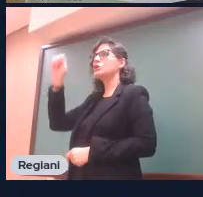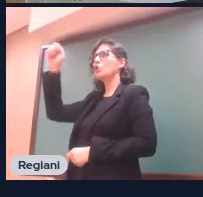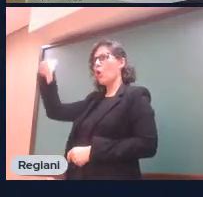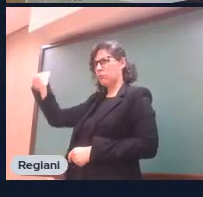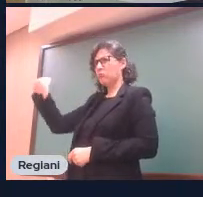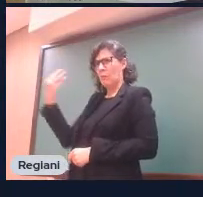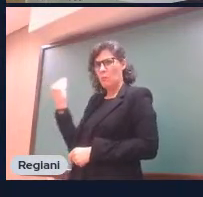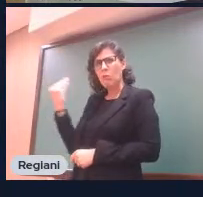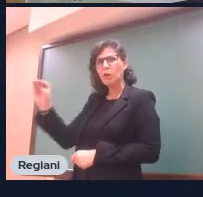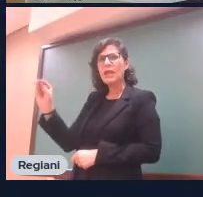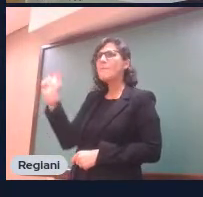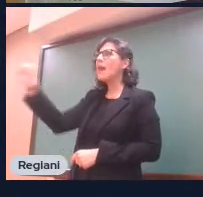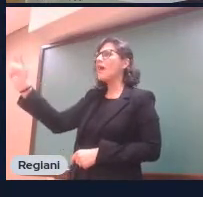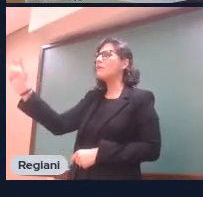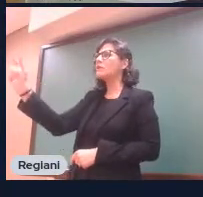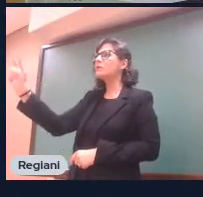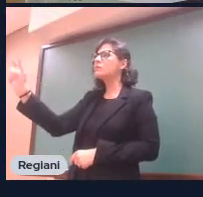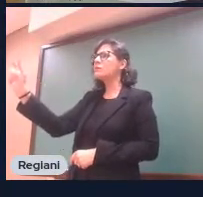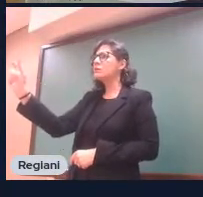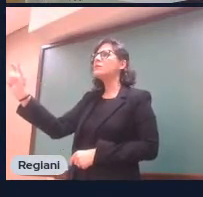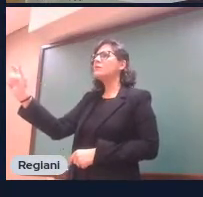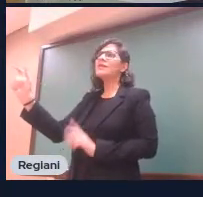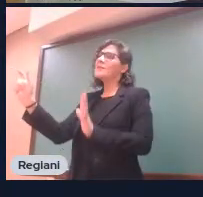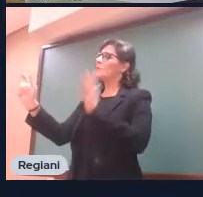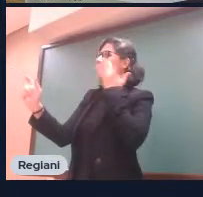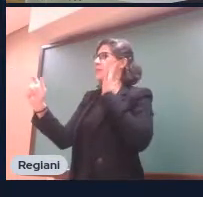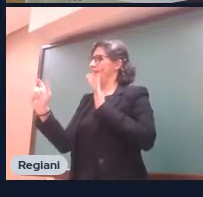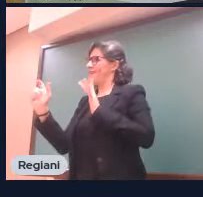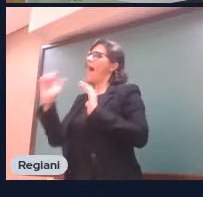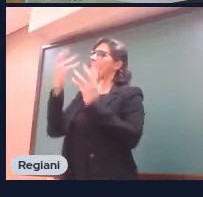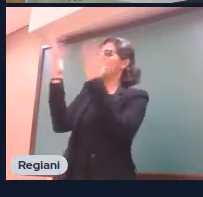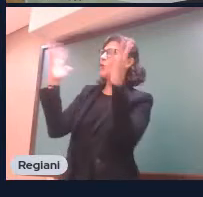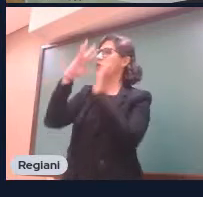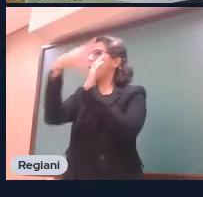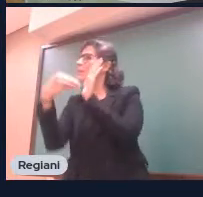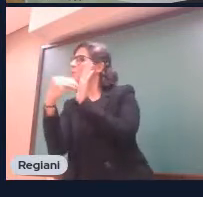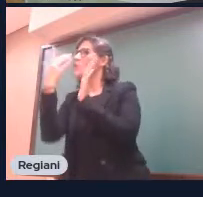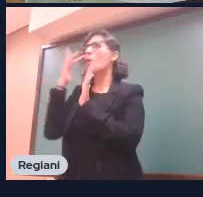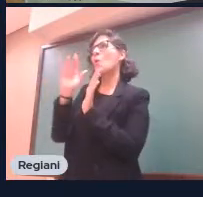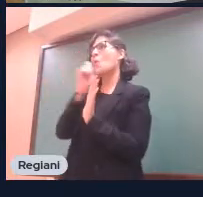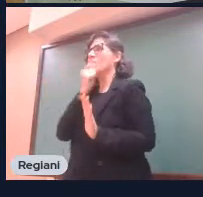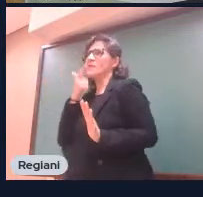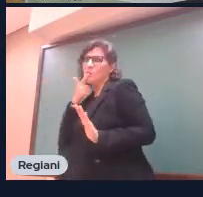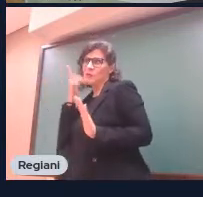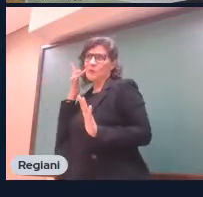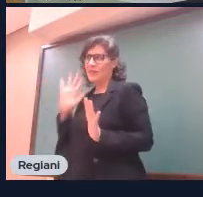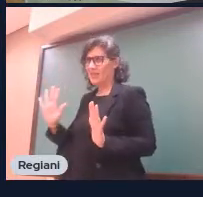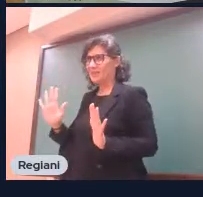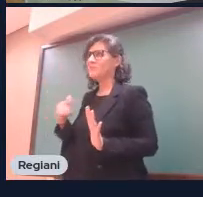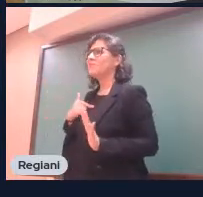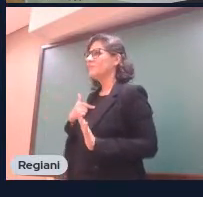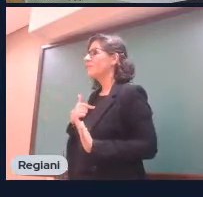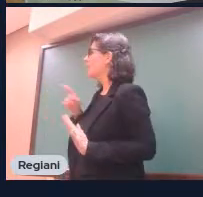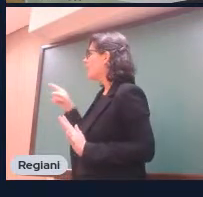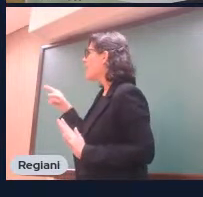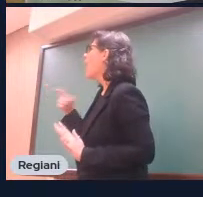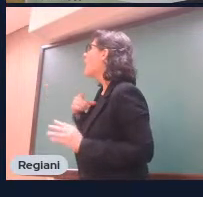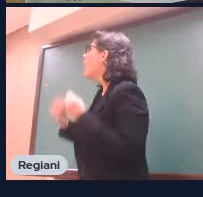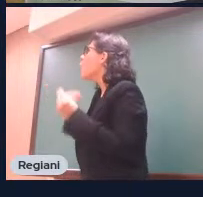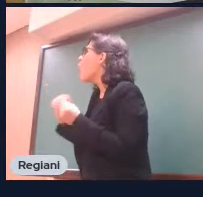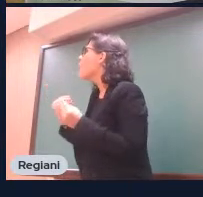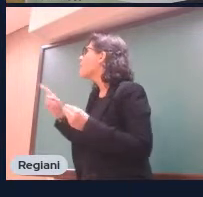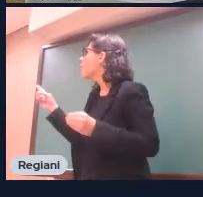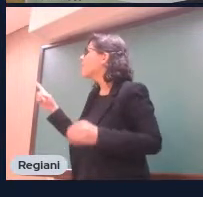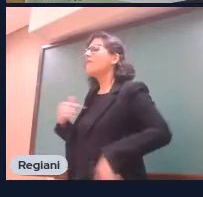am I at the right place? The first students I found were indeed spelling, but what are they spelling? G. Oh, so what is this going to